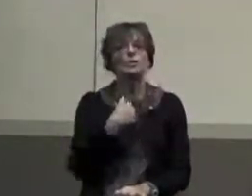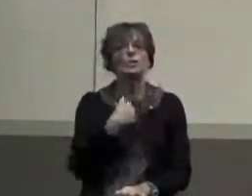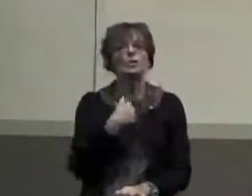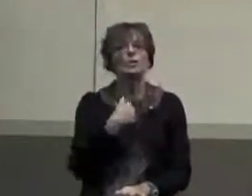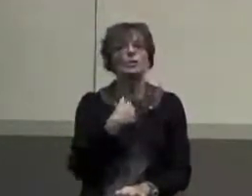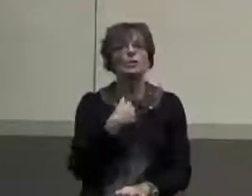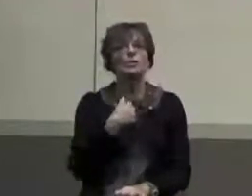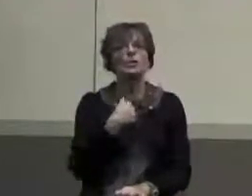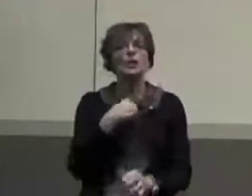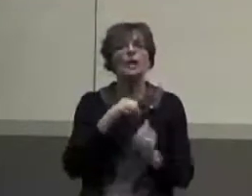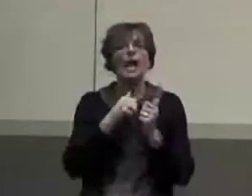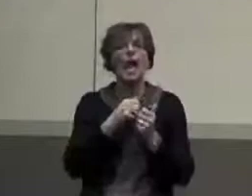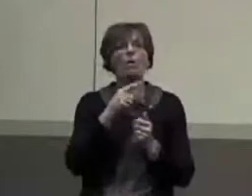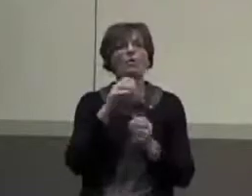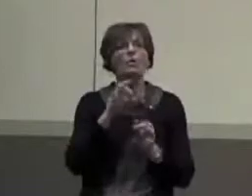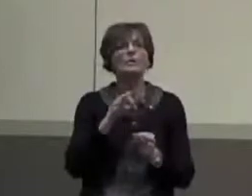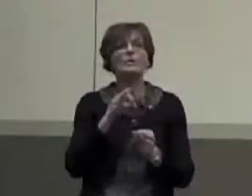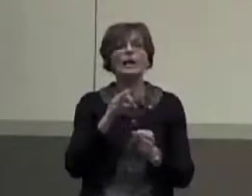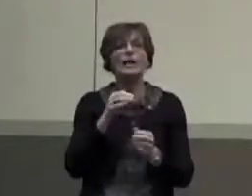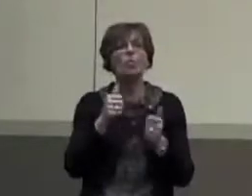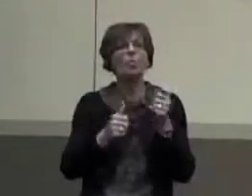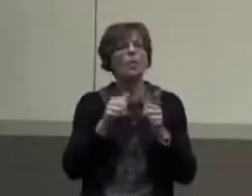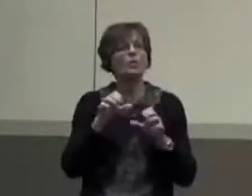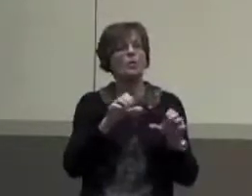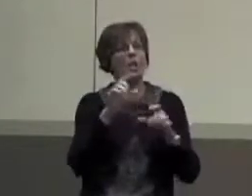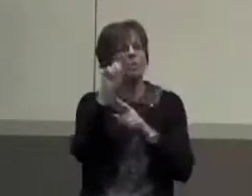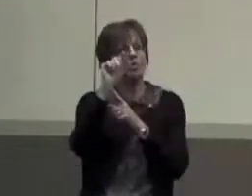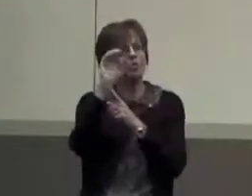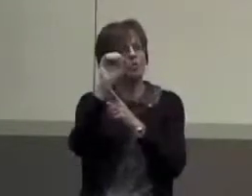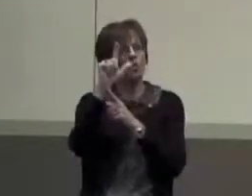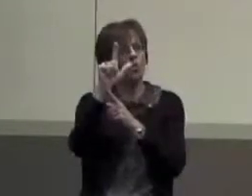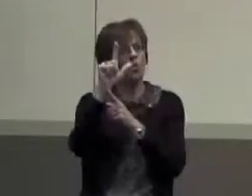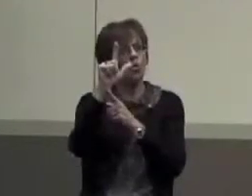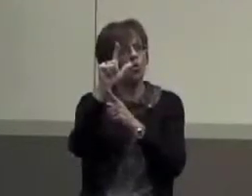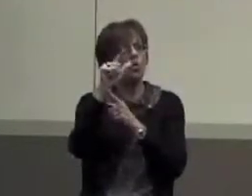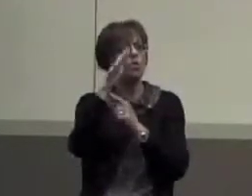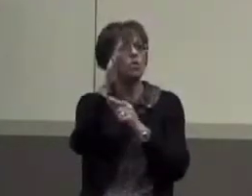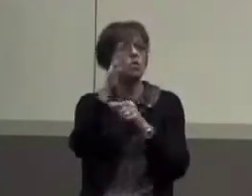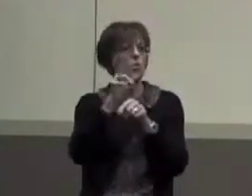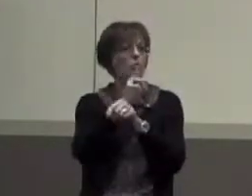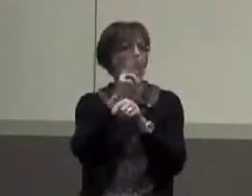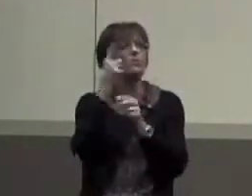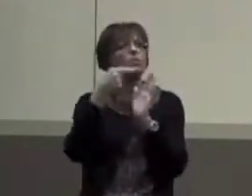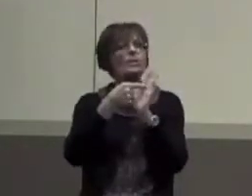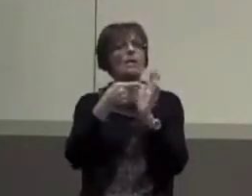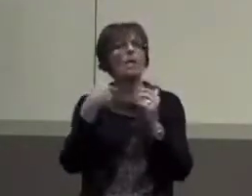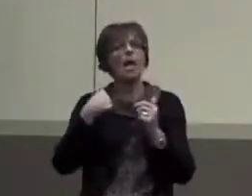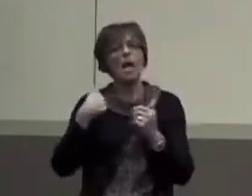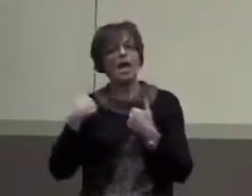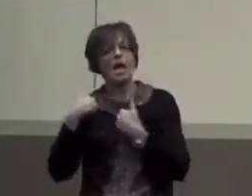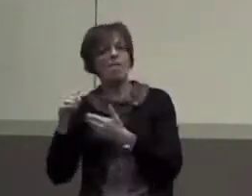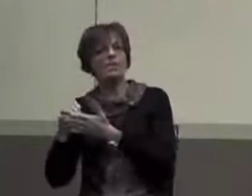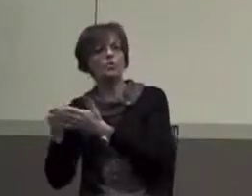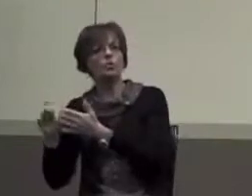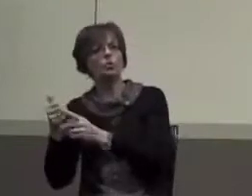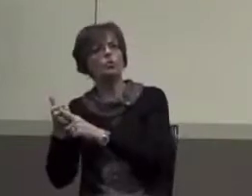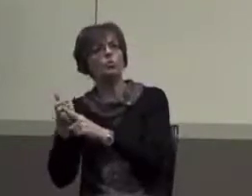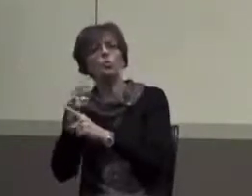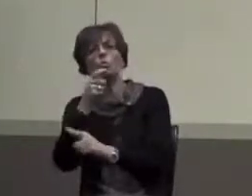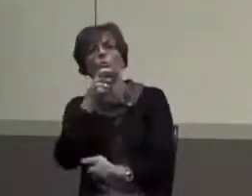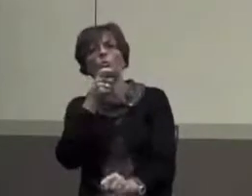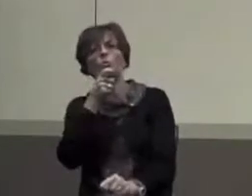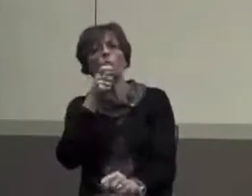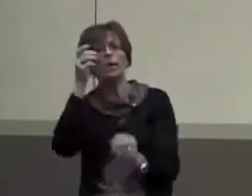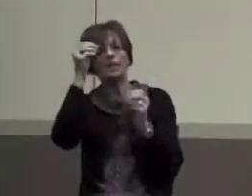How do you decide which behavior tool you're going to use? So for example, I have a student who the